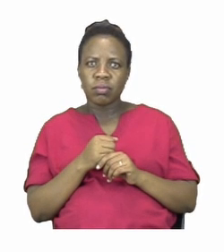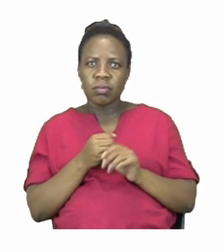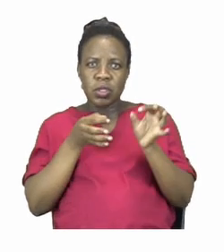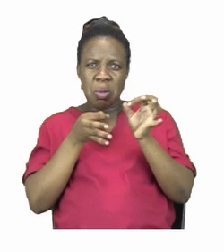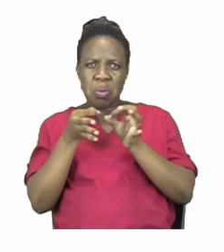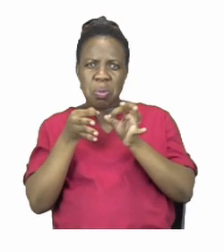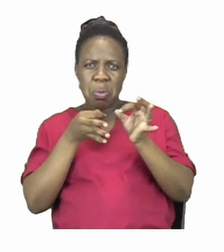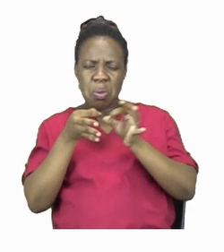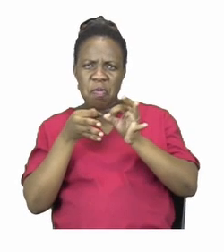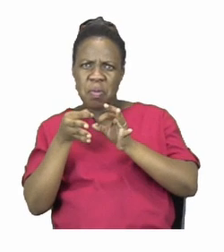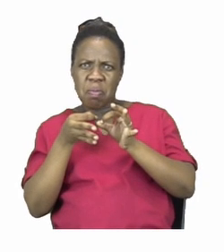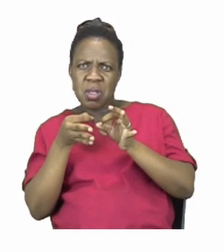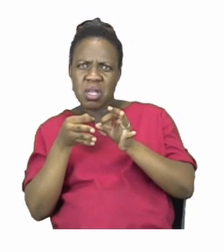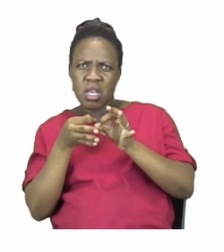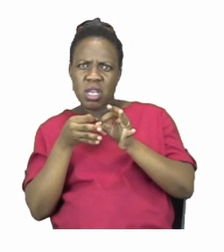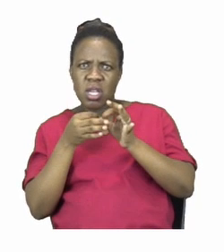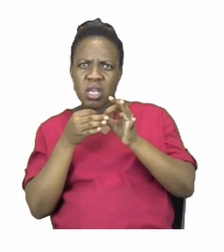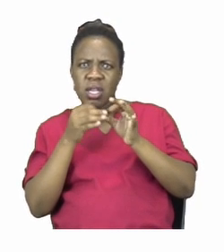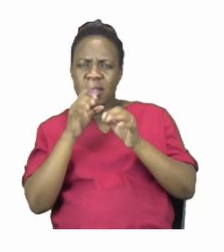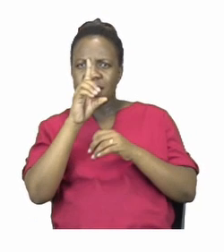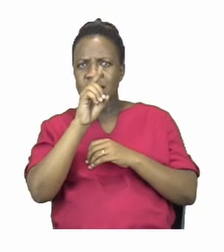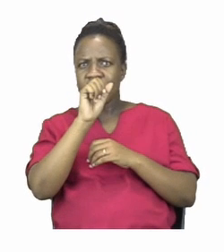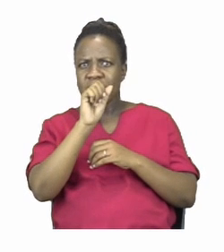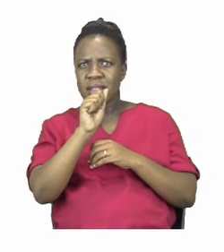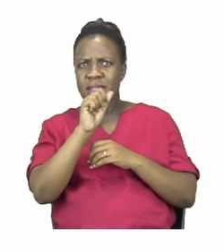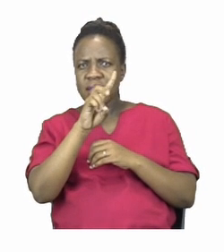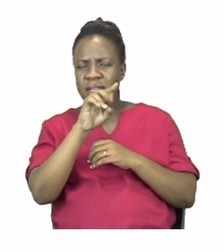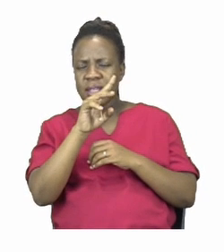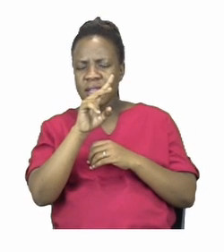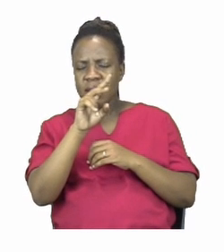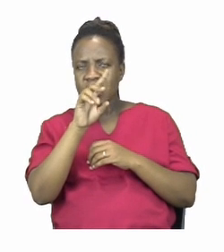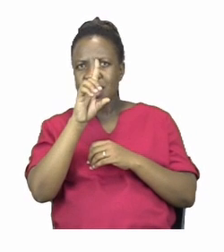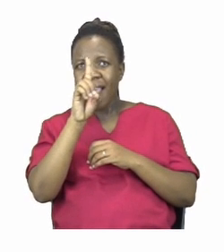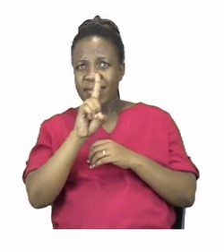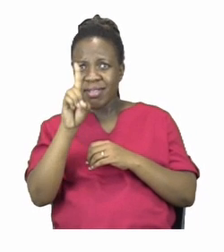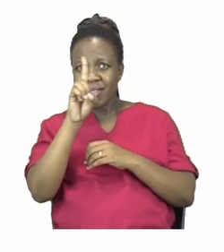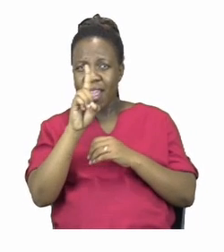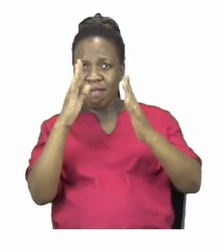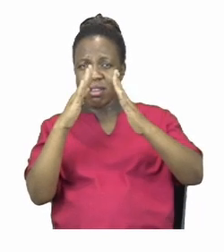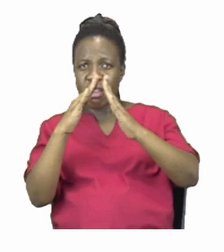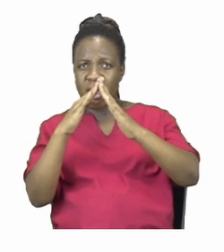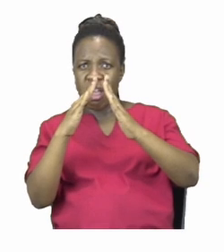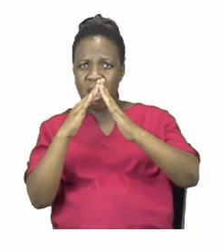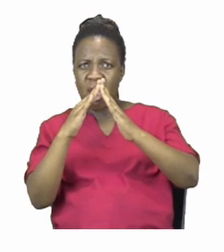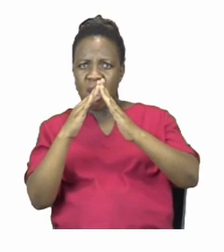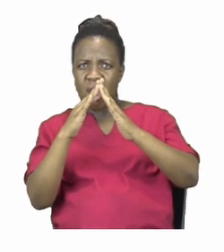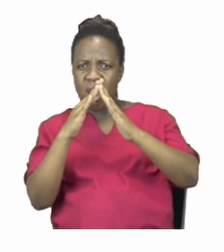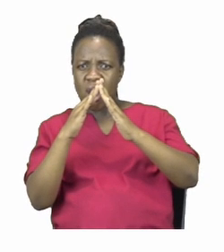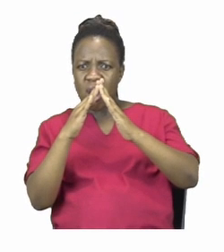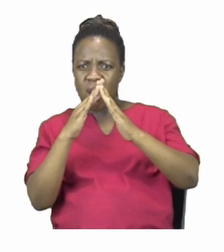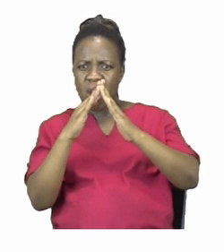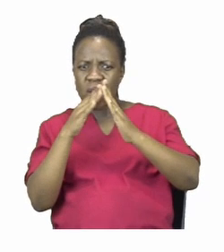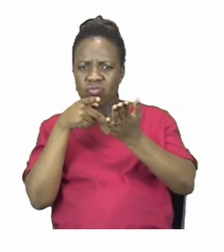the path from David's house to the park. Right. Now, if you are at David's house, how will you